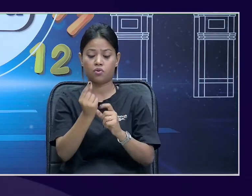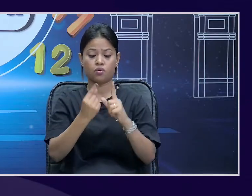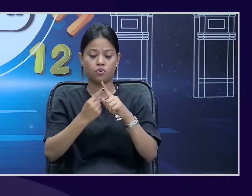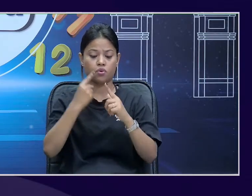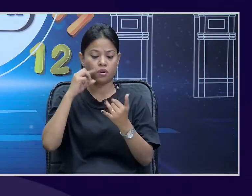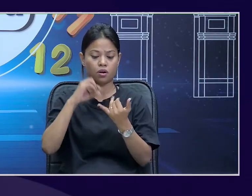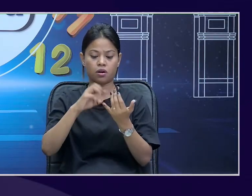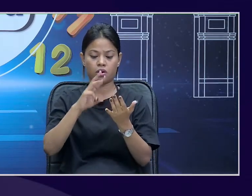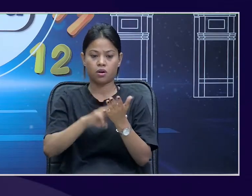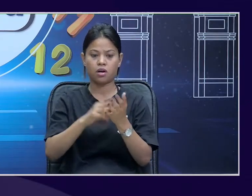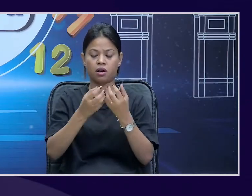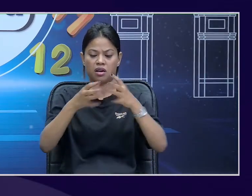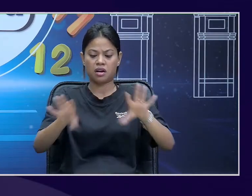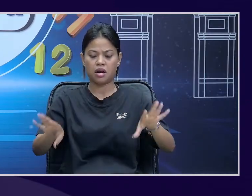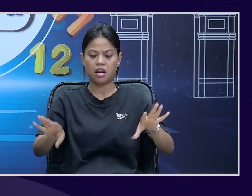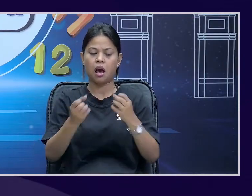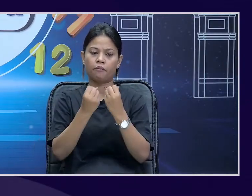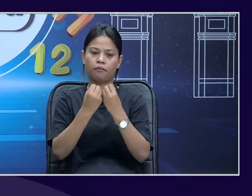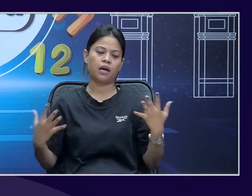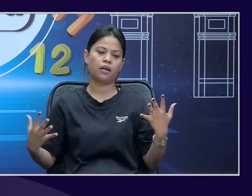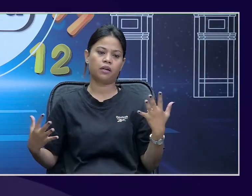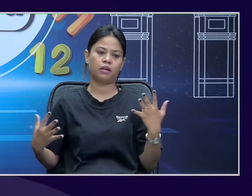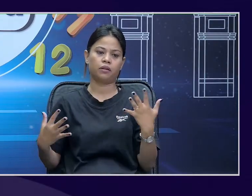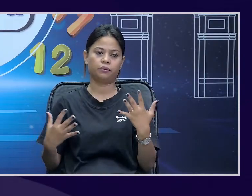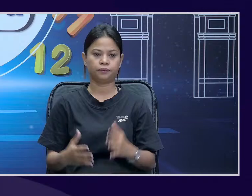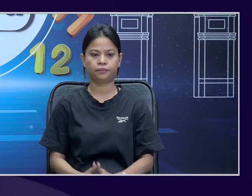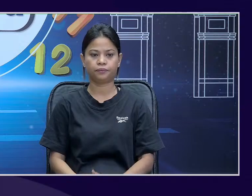There are 4 types of autism. Okay. So,